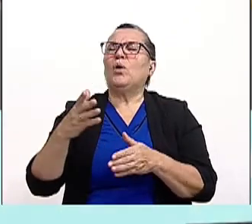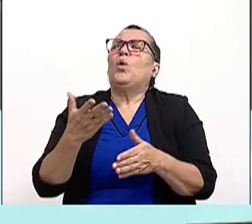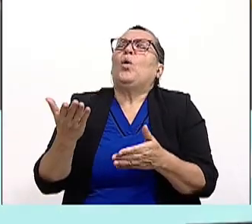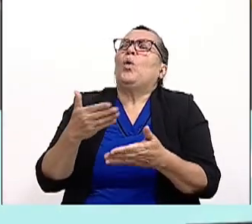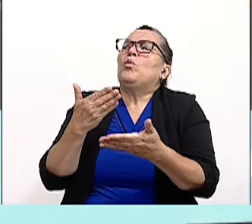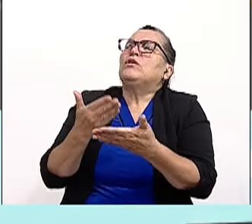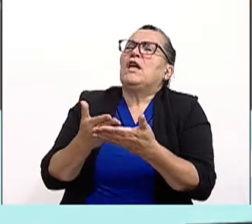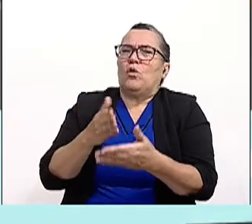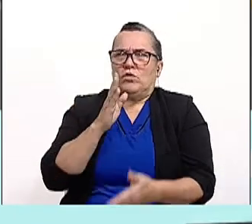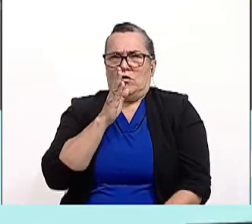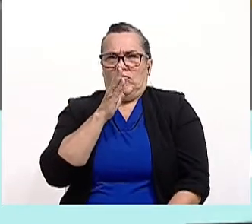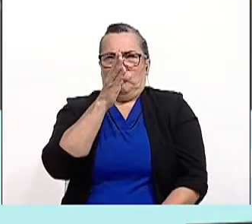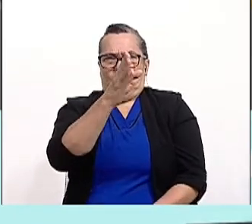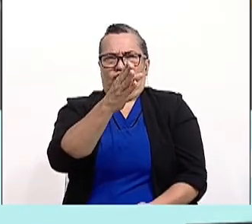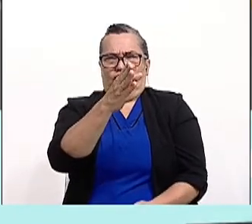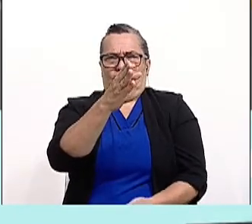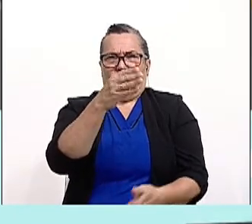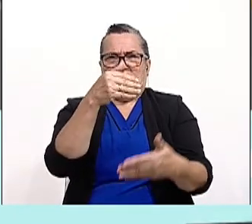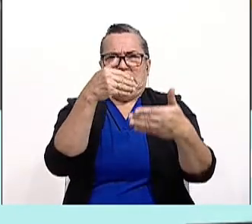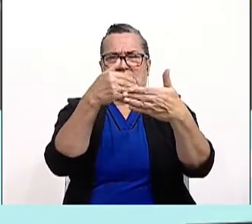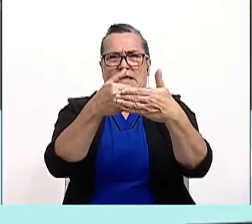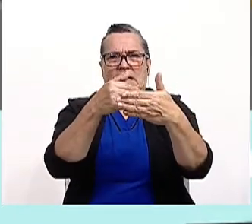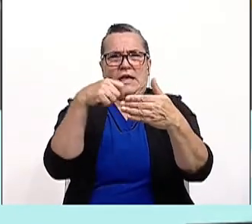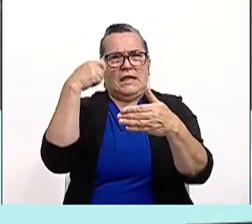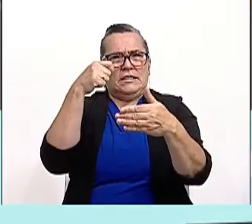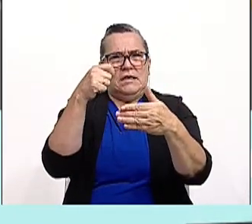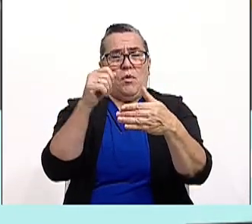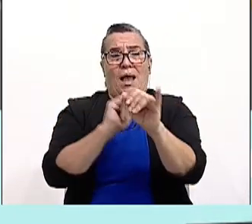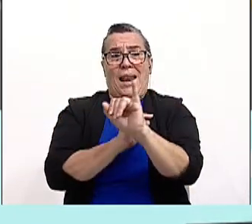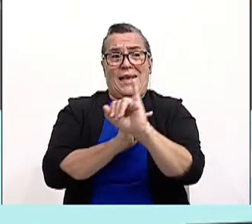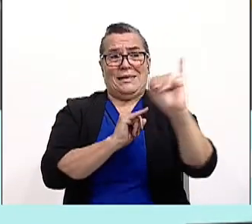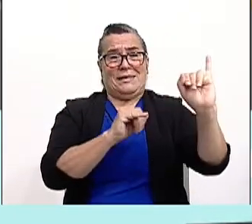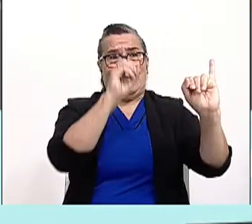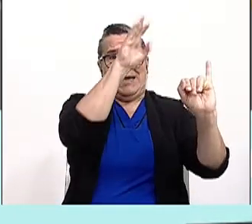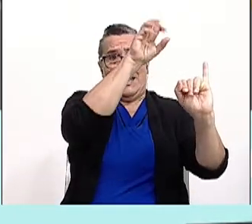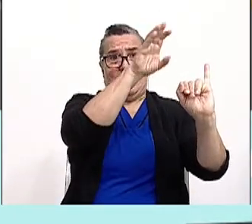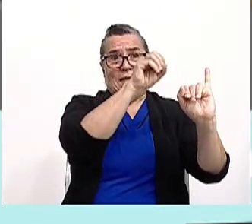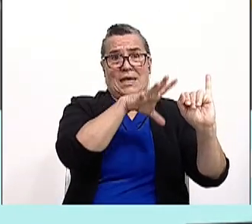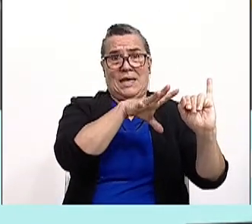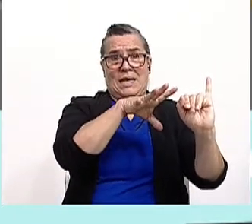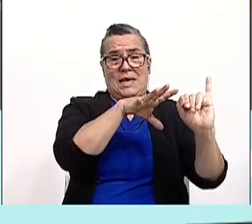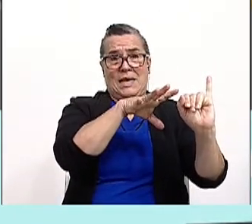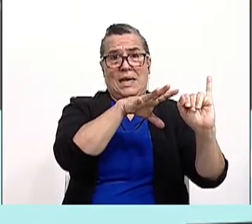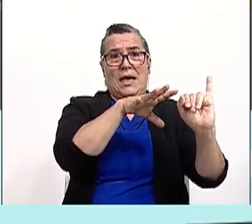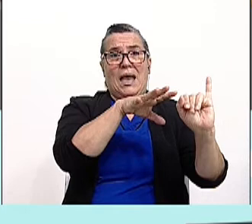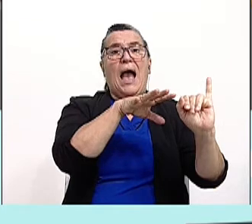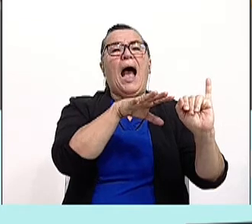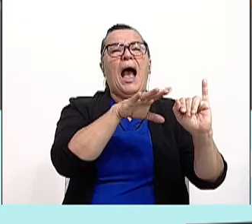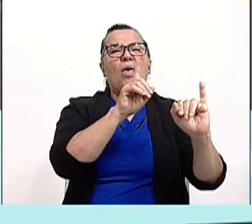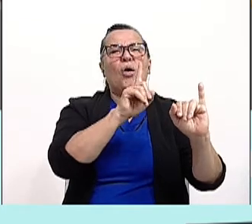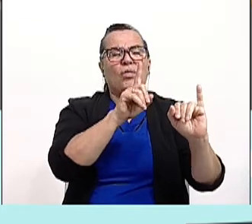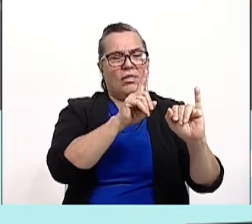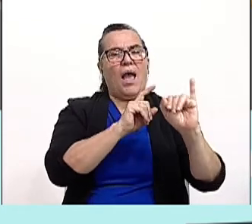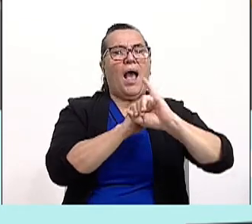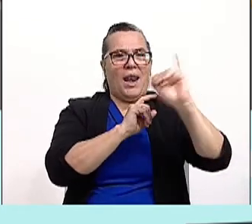straight on, go past the cinema. Turn left at the traffic lights. It's on the left.